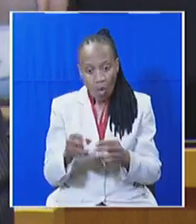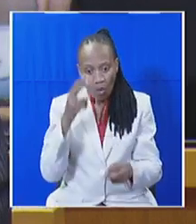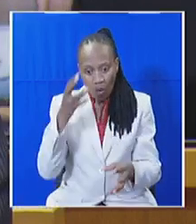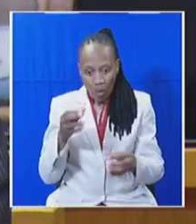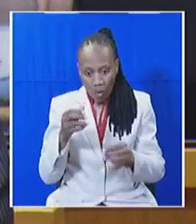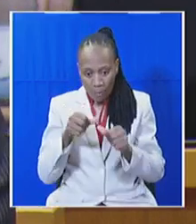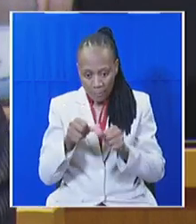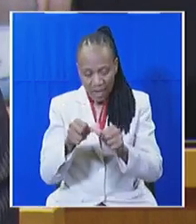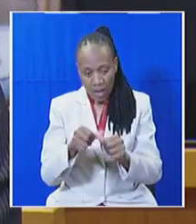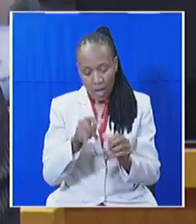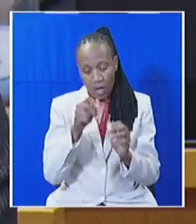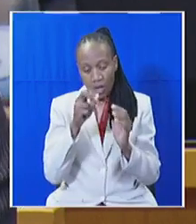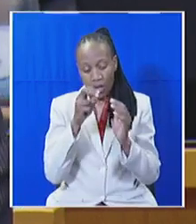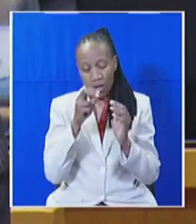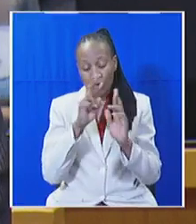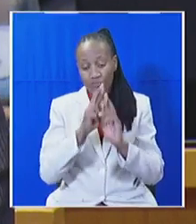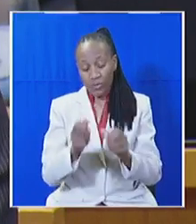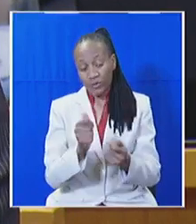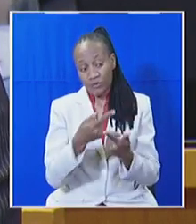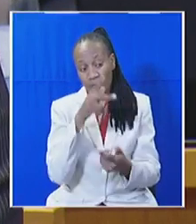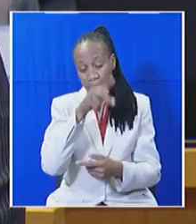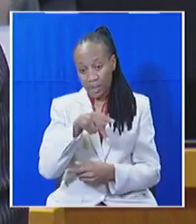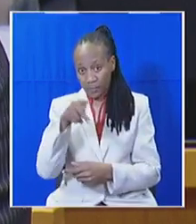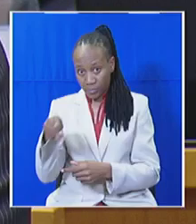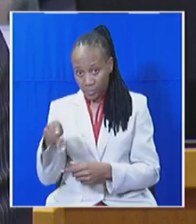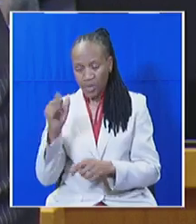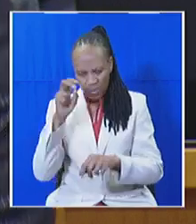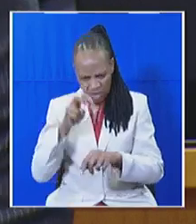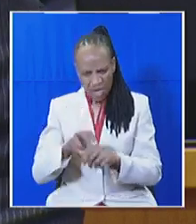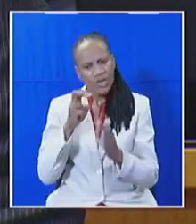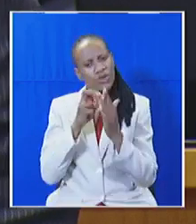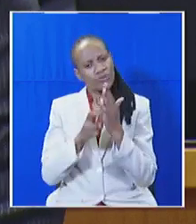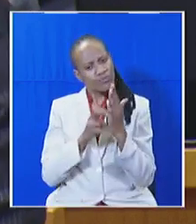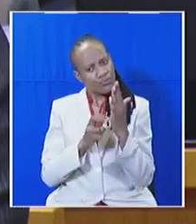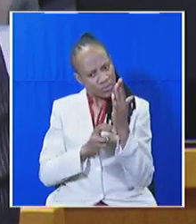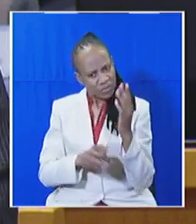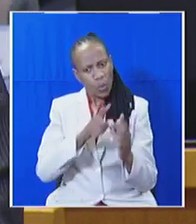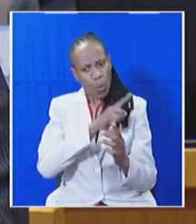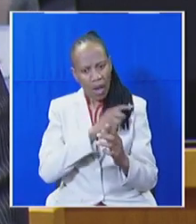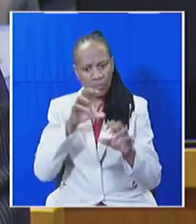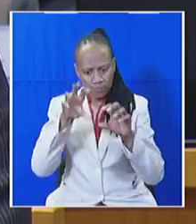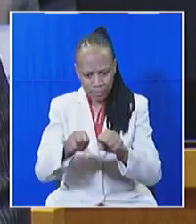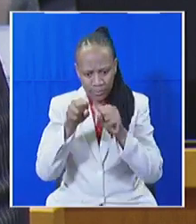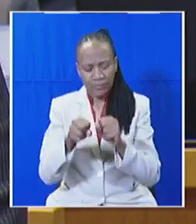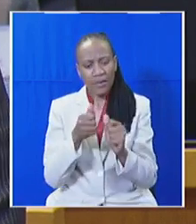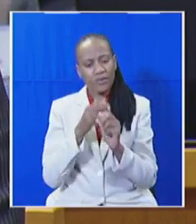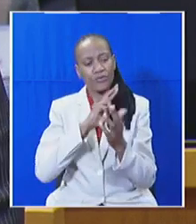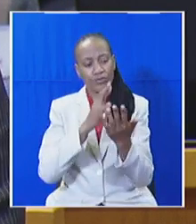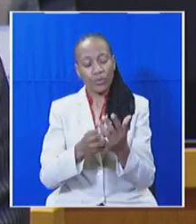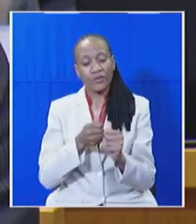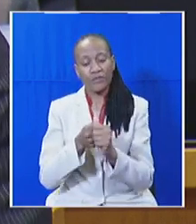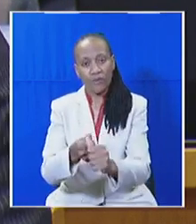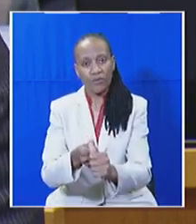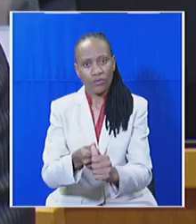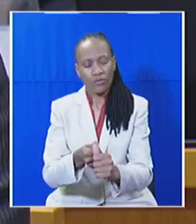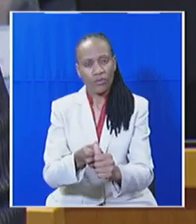organ of state must have cogent reasons for doing so. That is for reasons other than merely a preference for its own